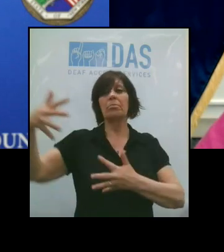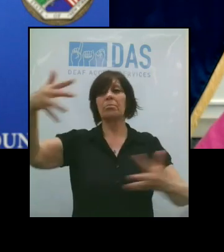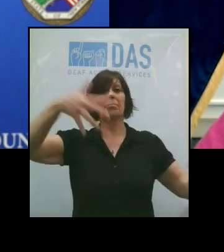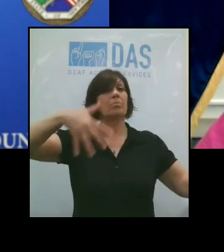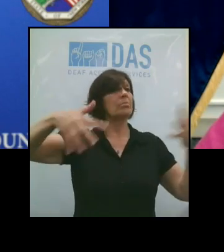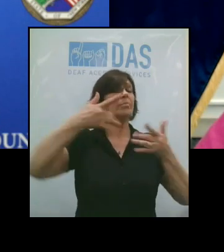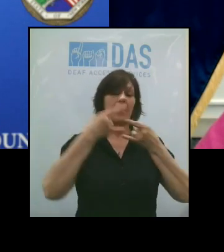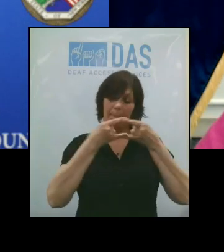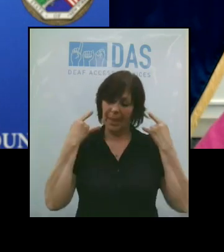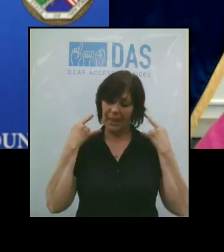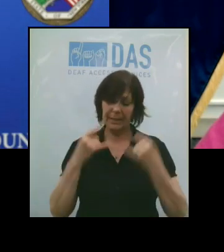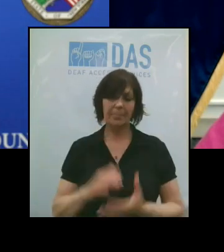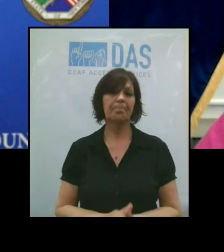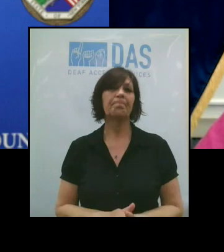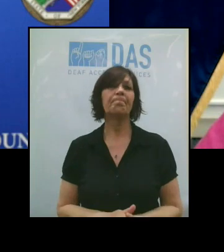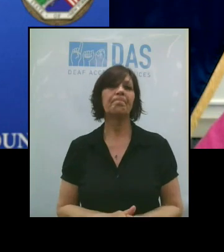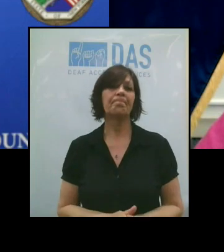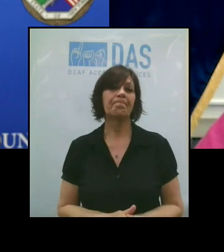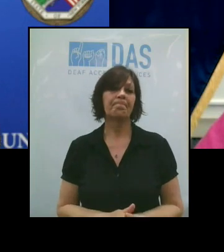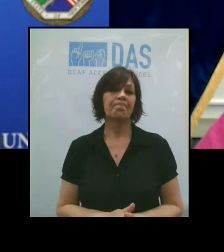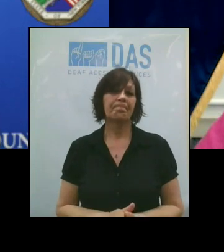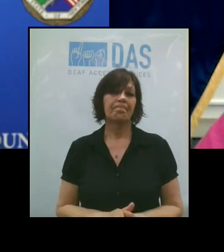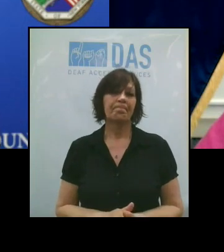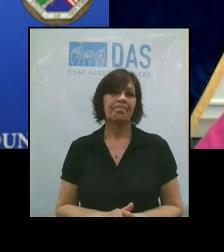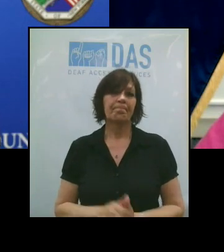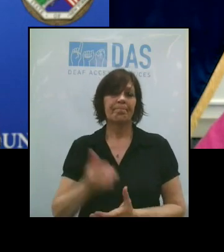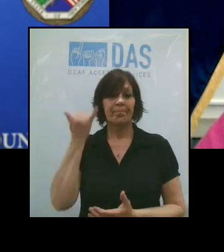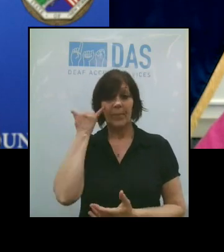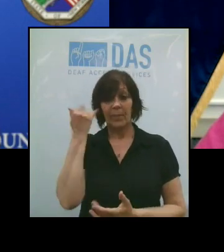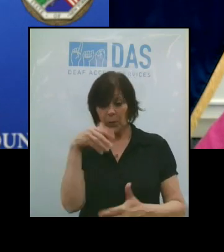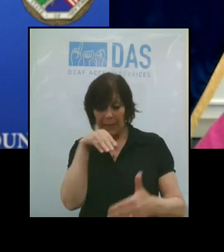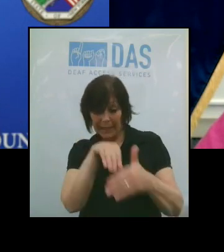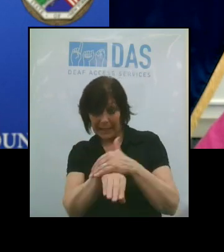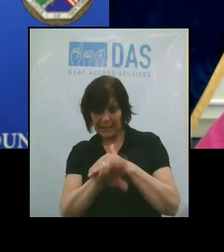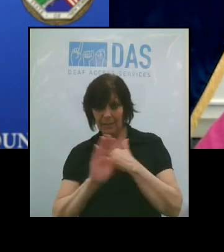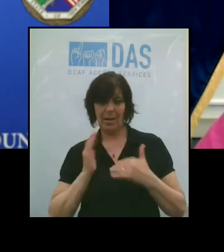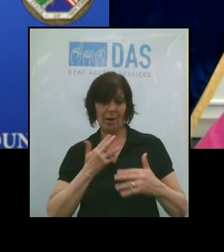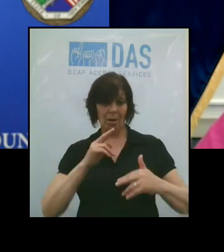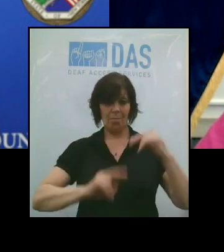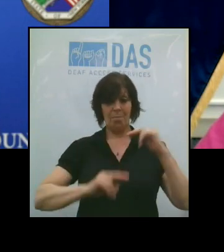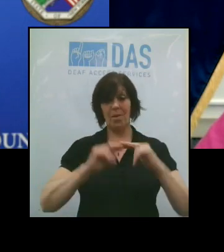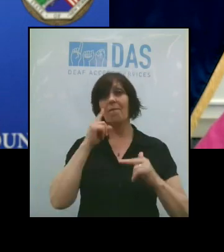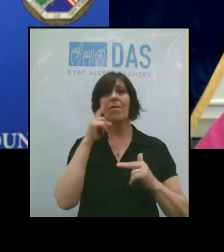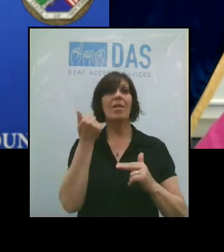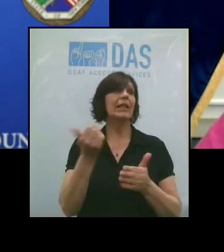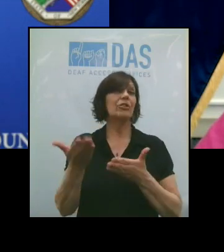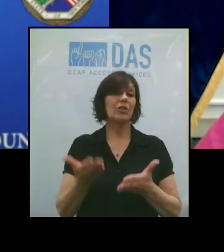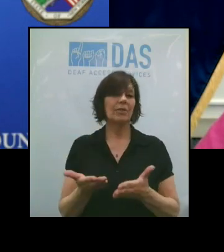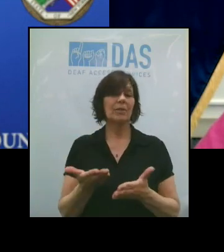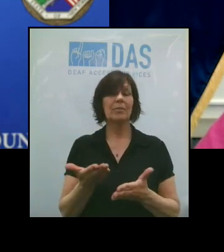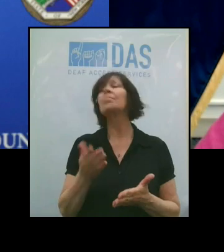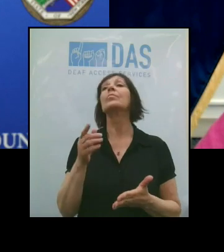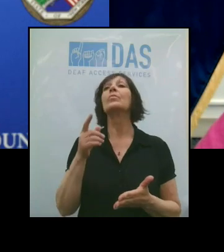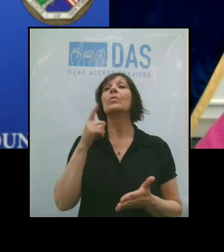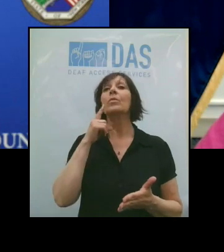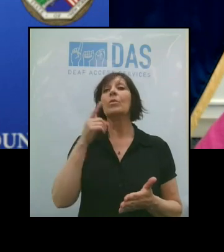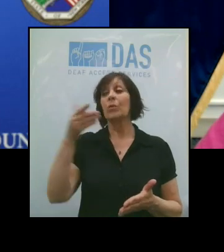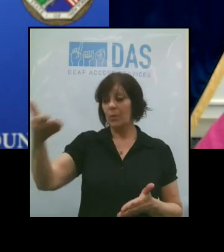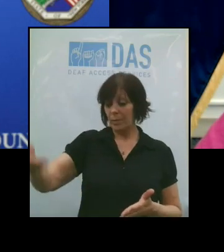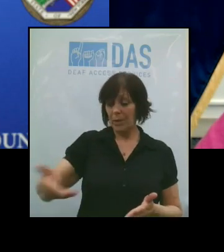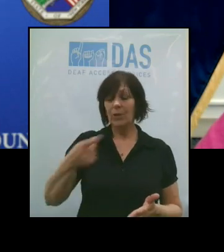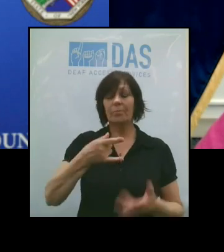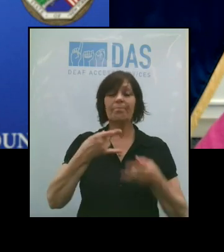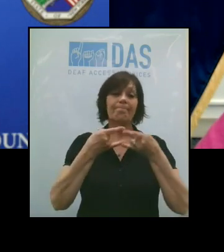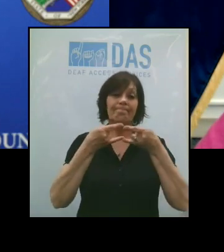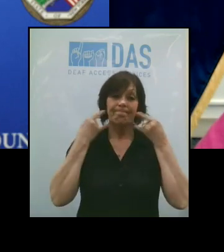working the floors, as we've been doing, we've been wearing masks. And if you're going to enter county government buildings for any type of service, or you're an invitee or